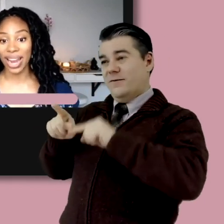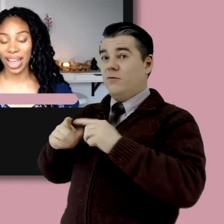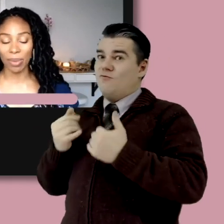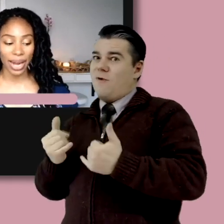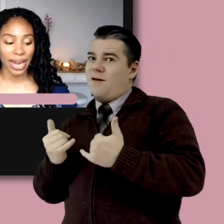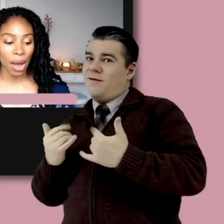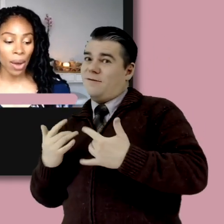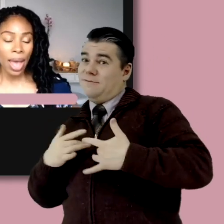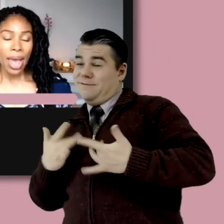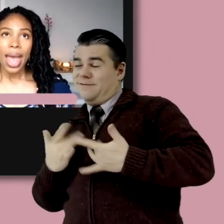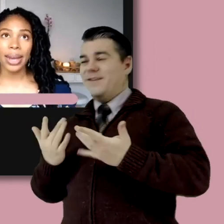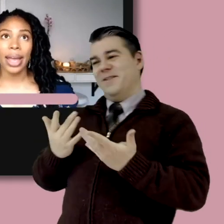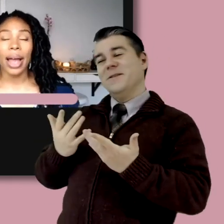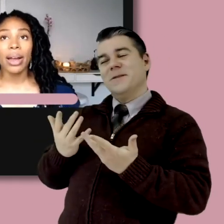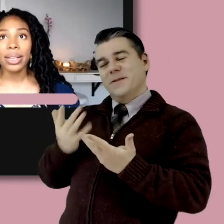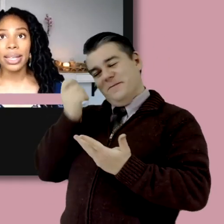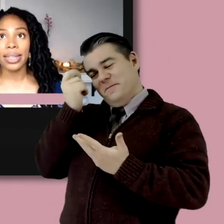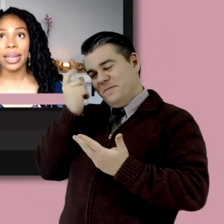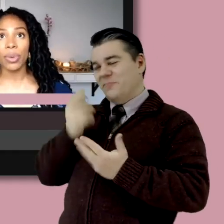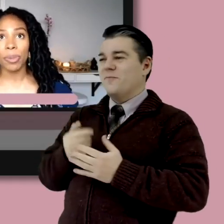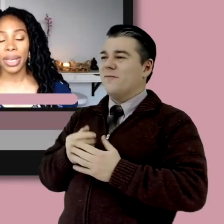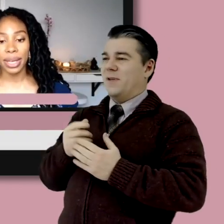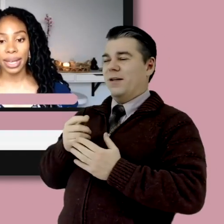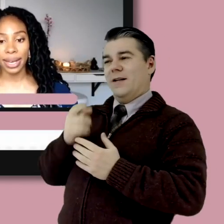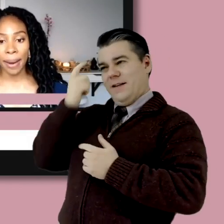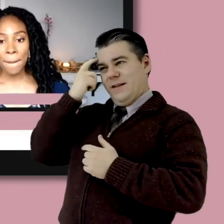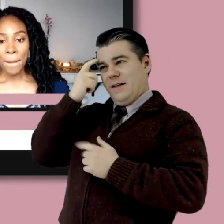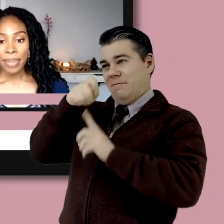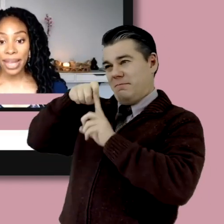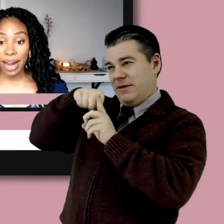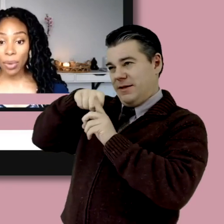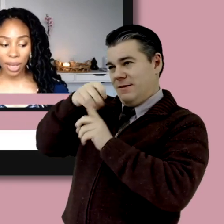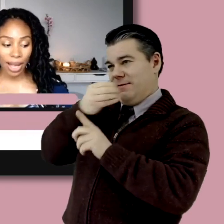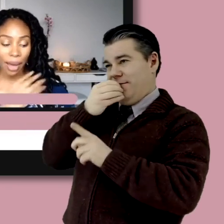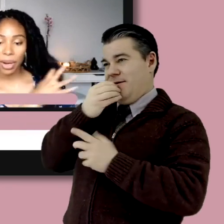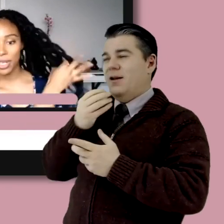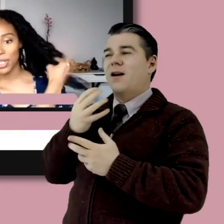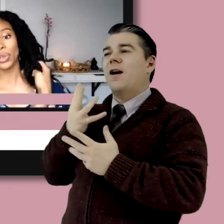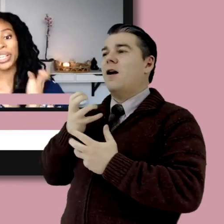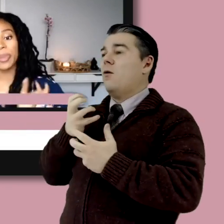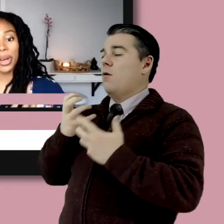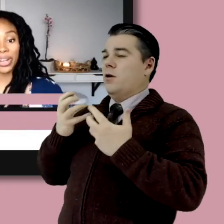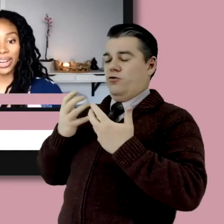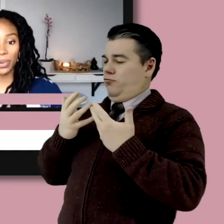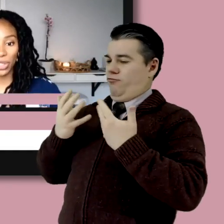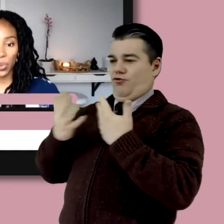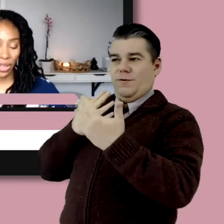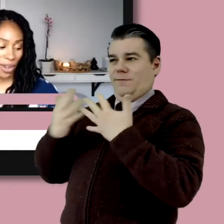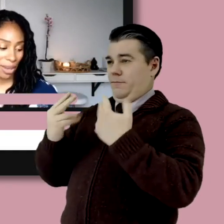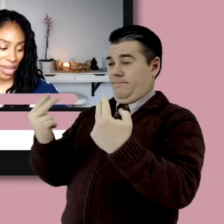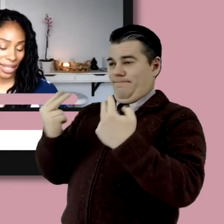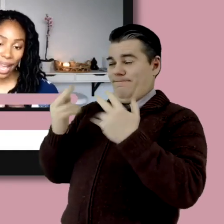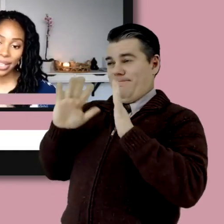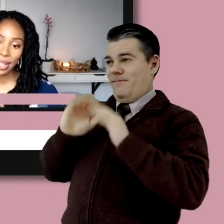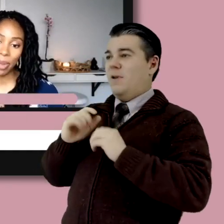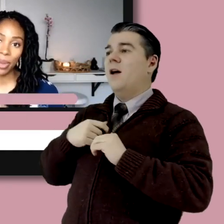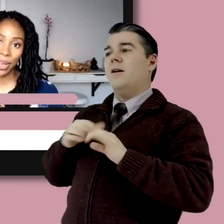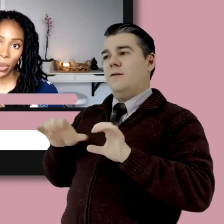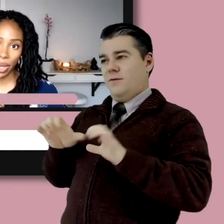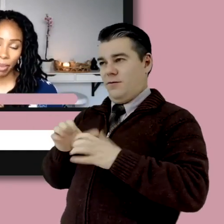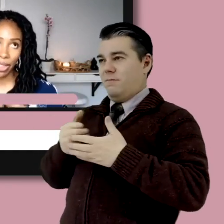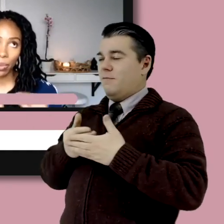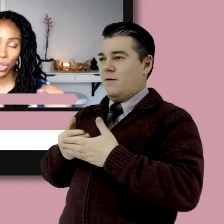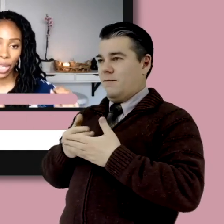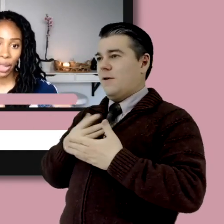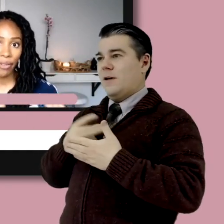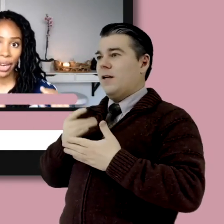where I am right now. And I honestly think with picky eating, and I want to be so transparent here, which is really funny because I did the baby-led